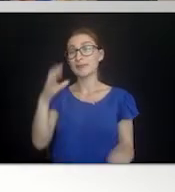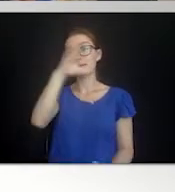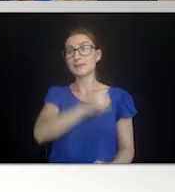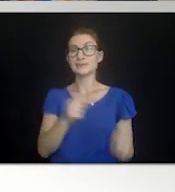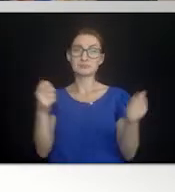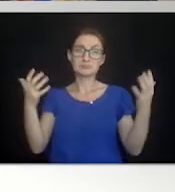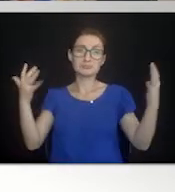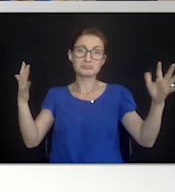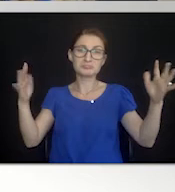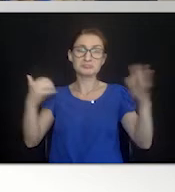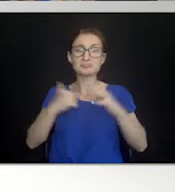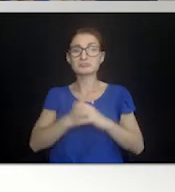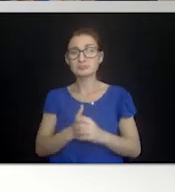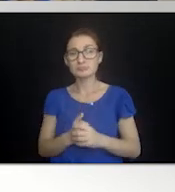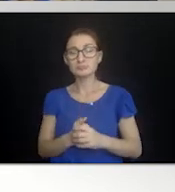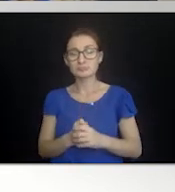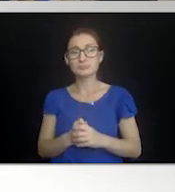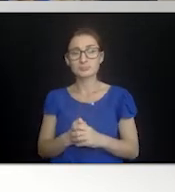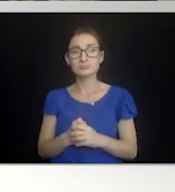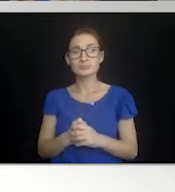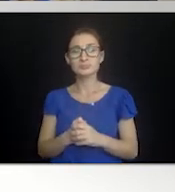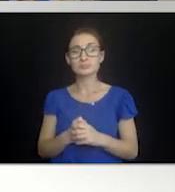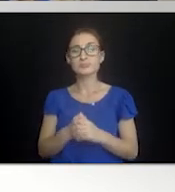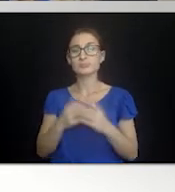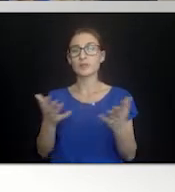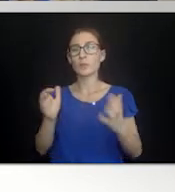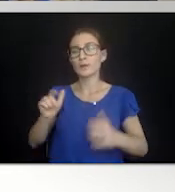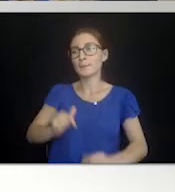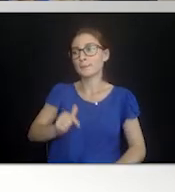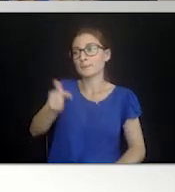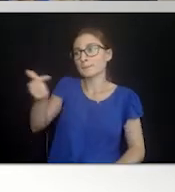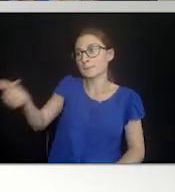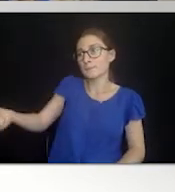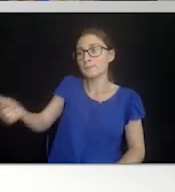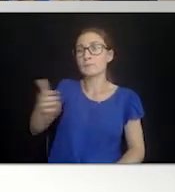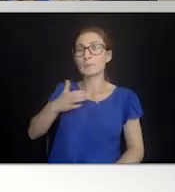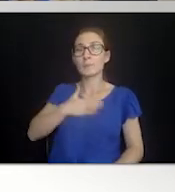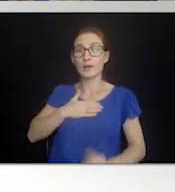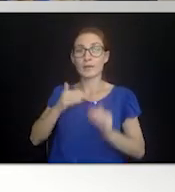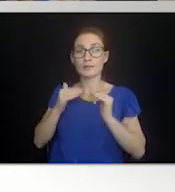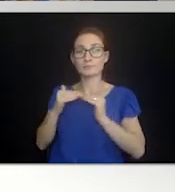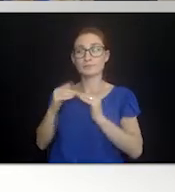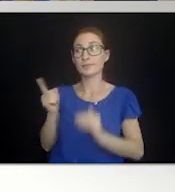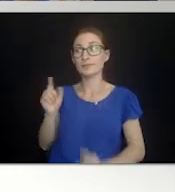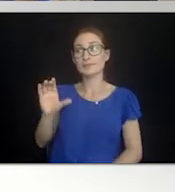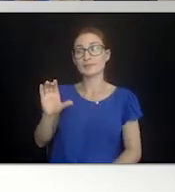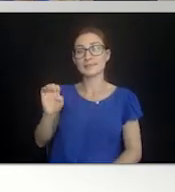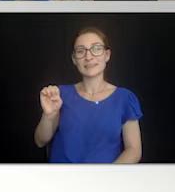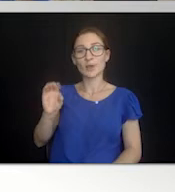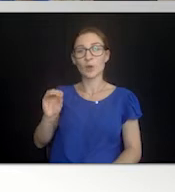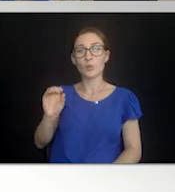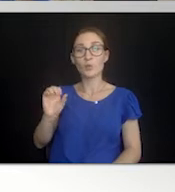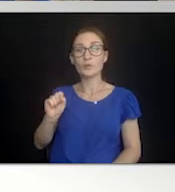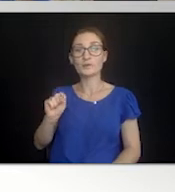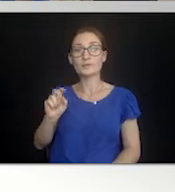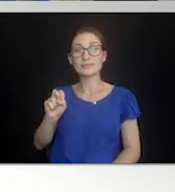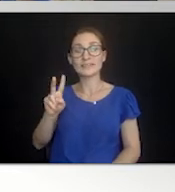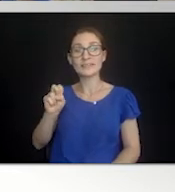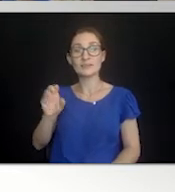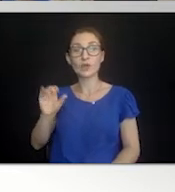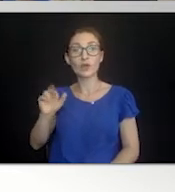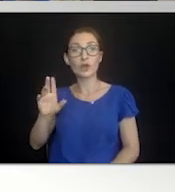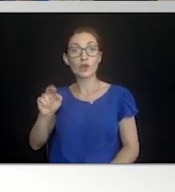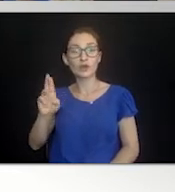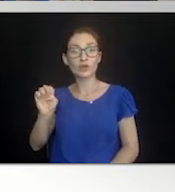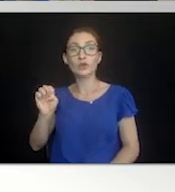I guess that's pretty much about it at this point here. I'd like to hand this over to my interim CEO, Steve Carter. And before